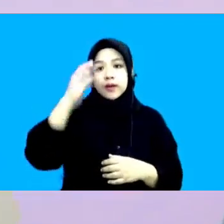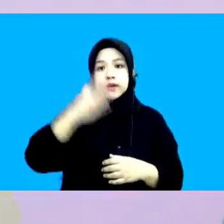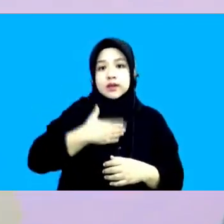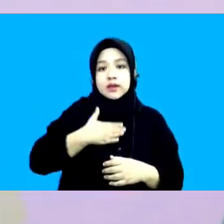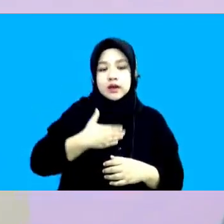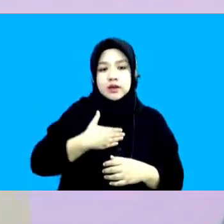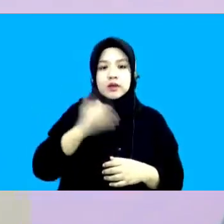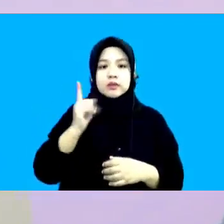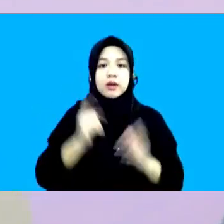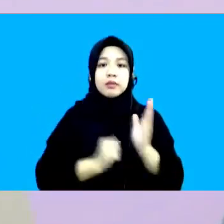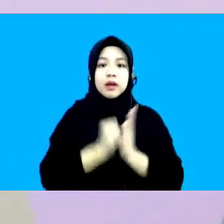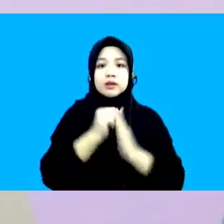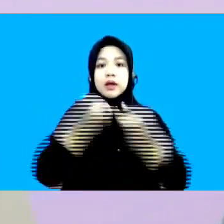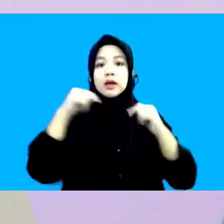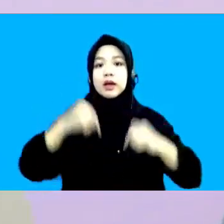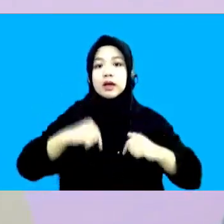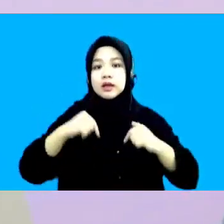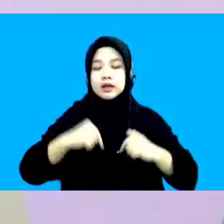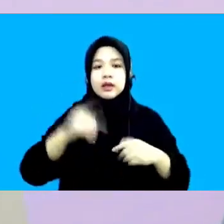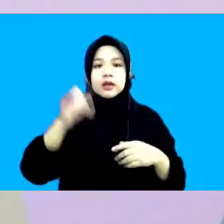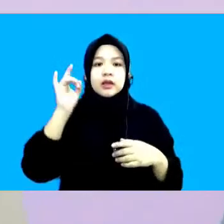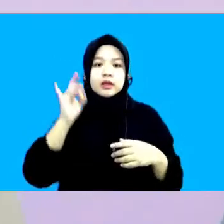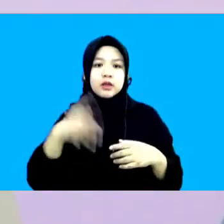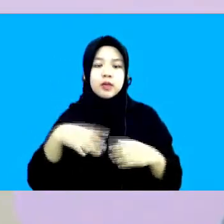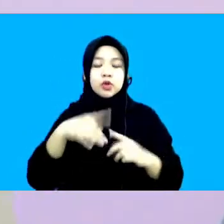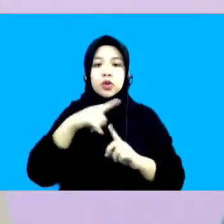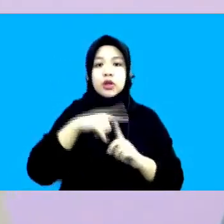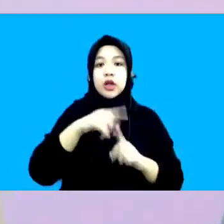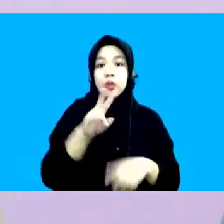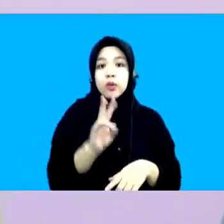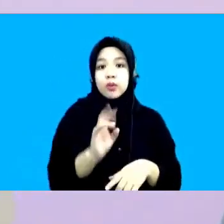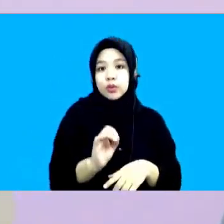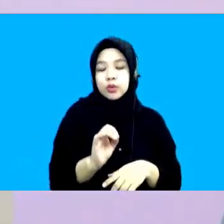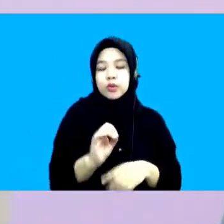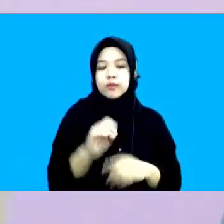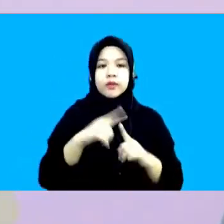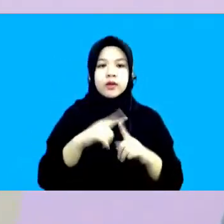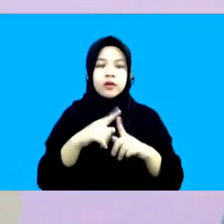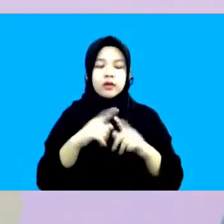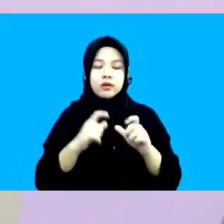national or regional MPIs, say South or Latin America,